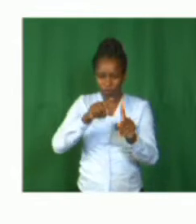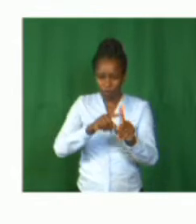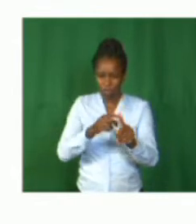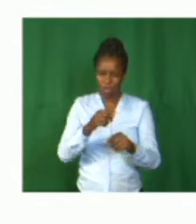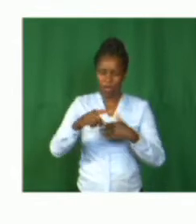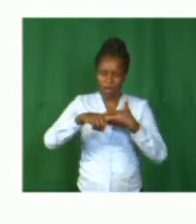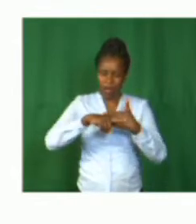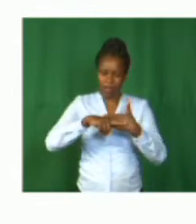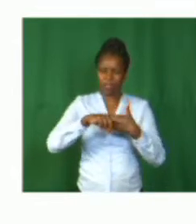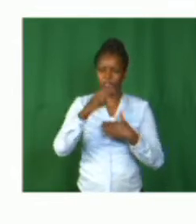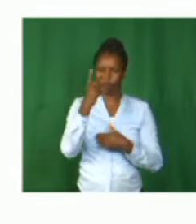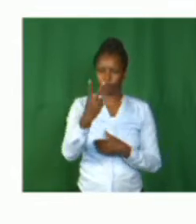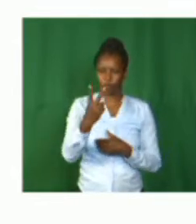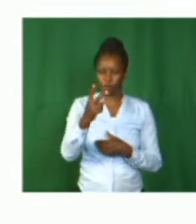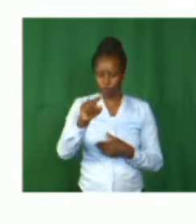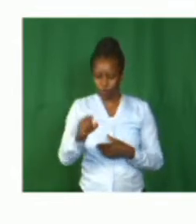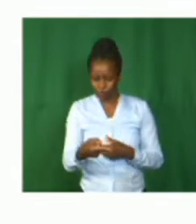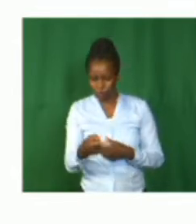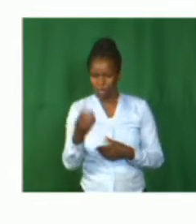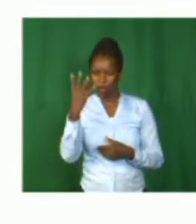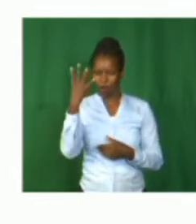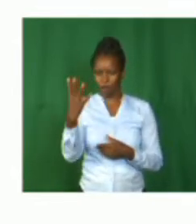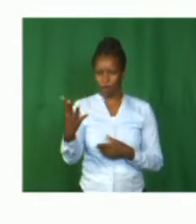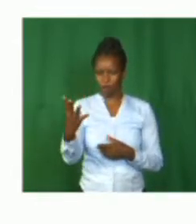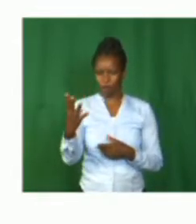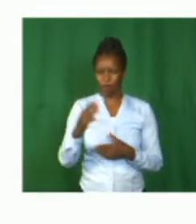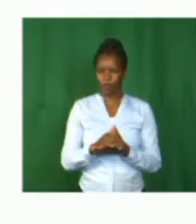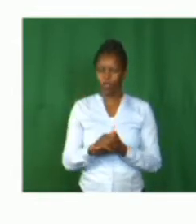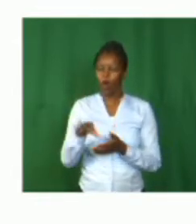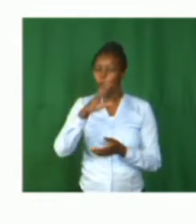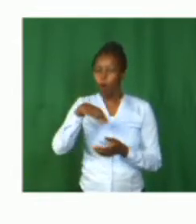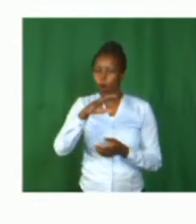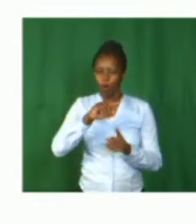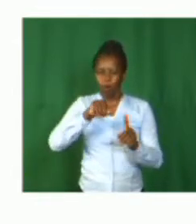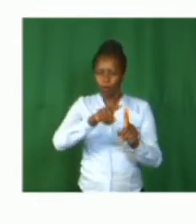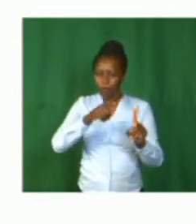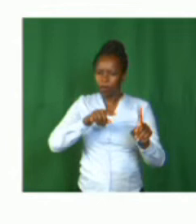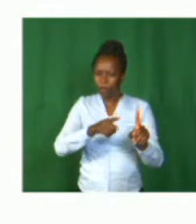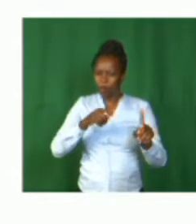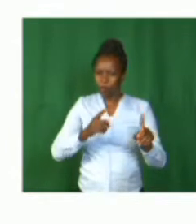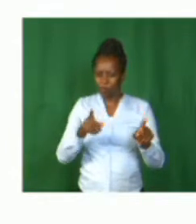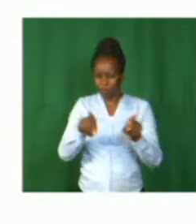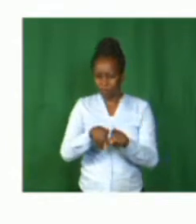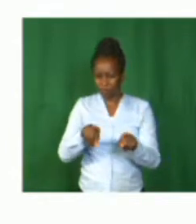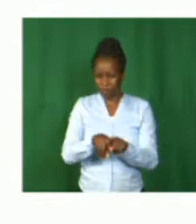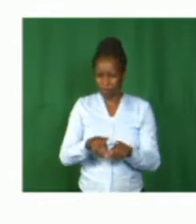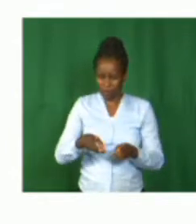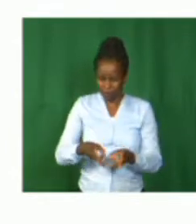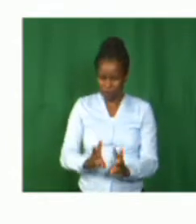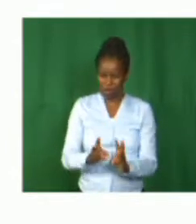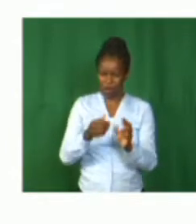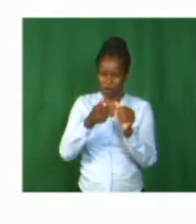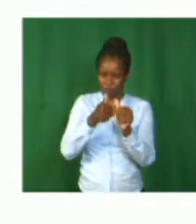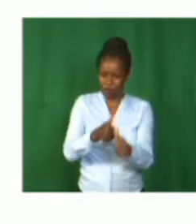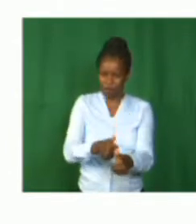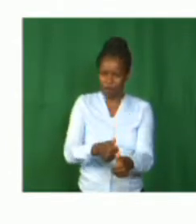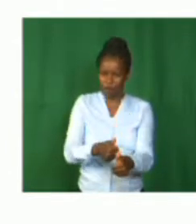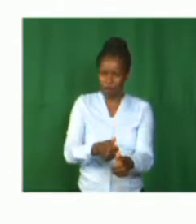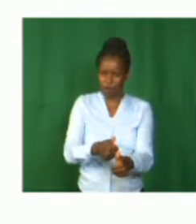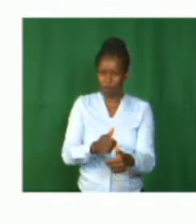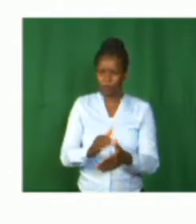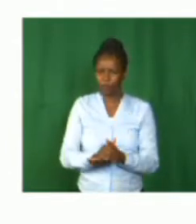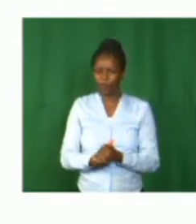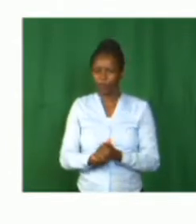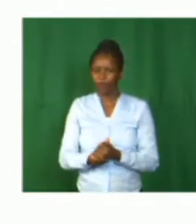4. So this is what we are going to be doing now in all the points, because you know that values of x must range from -3